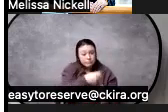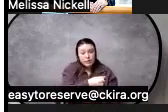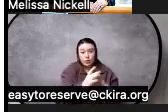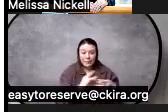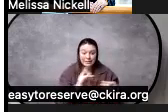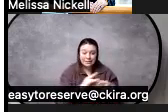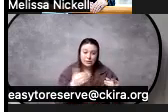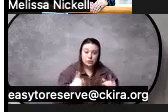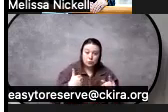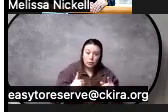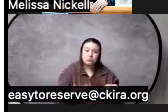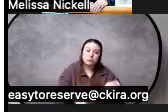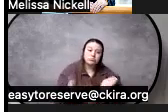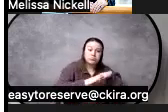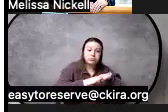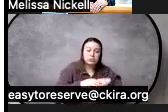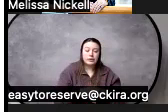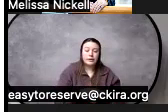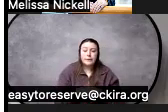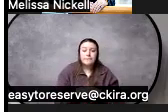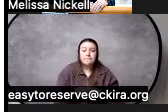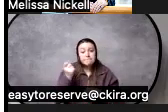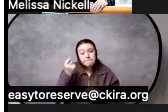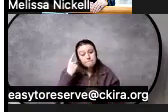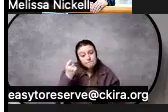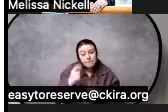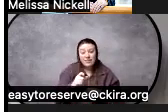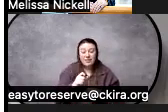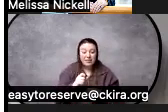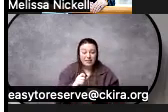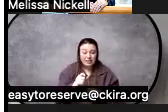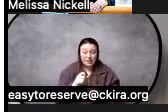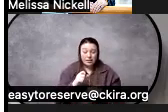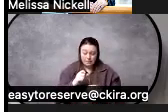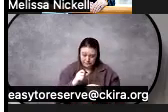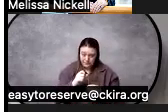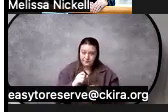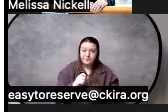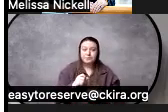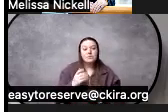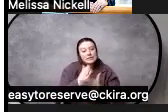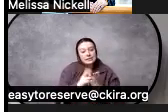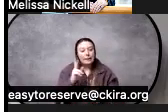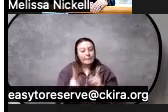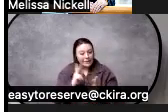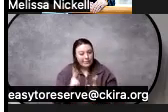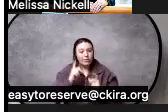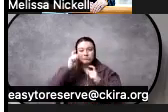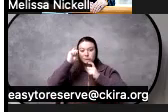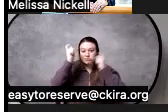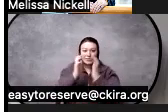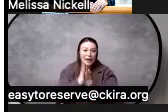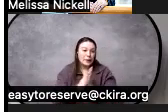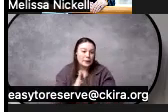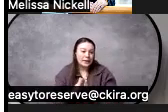about enthusiasm is not everyone is extroverted. So enthusiasm expressed differs from person to person. Passion is